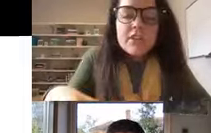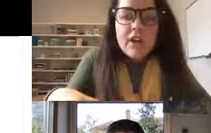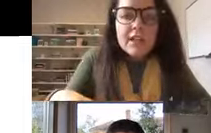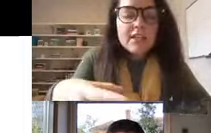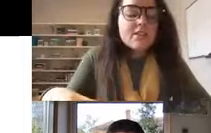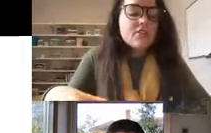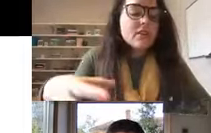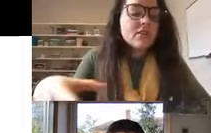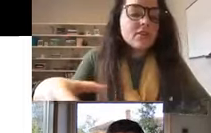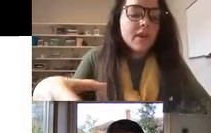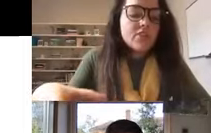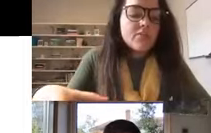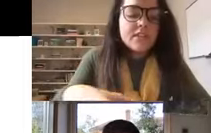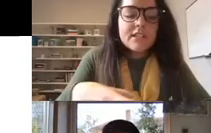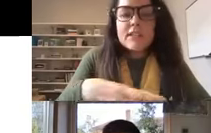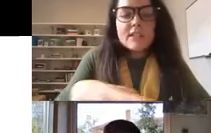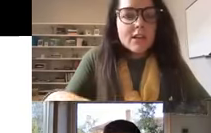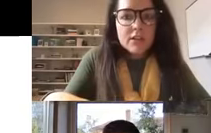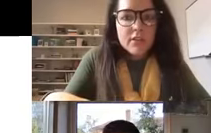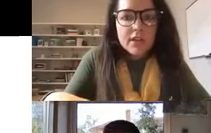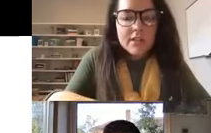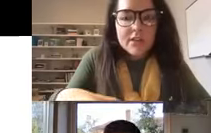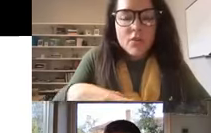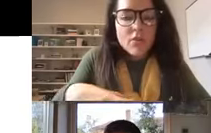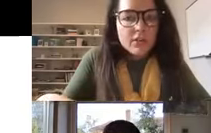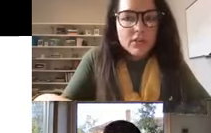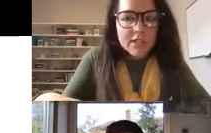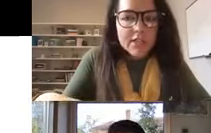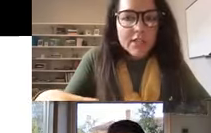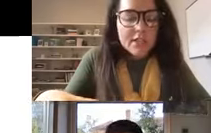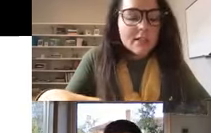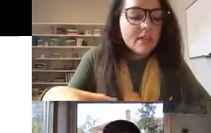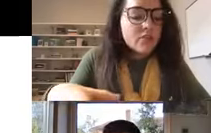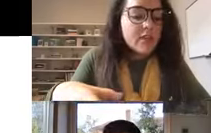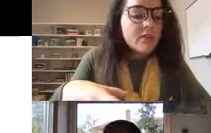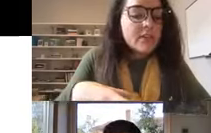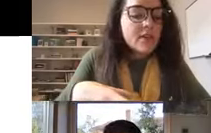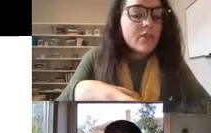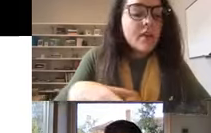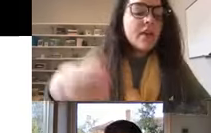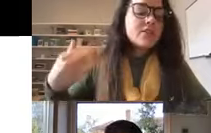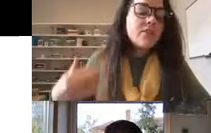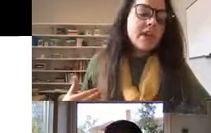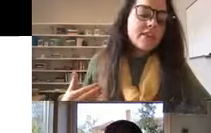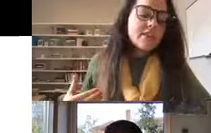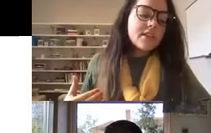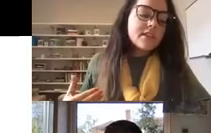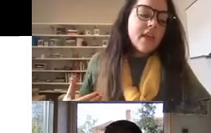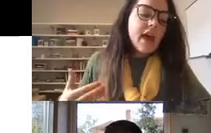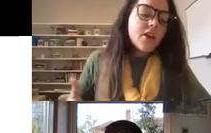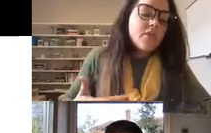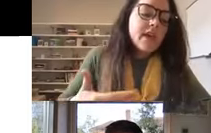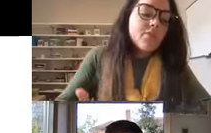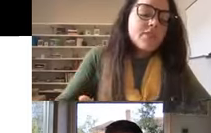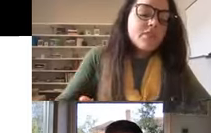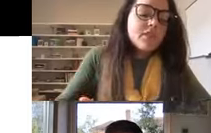largely violent historical spatial processes like colonialism or the transatlantic slave trade, for example? So against this,